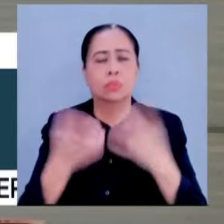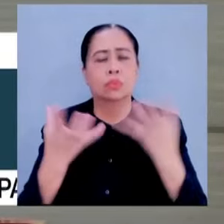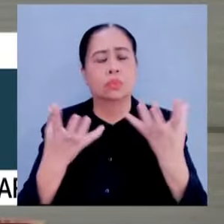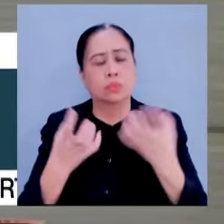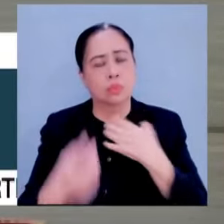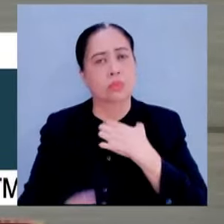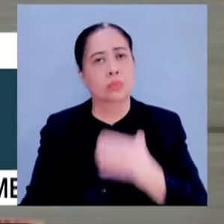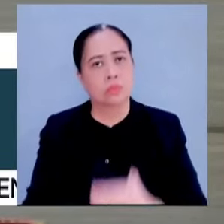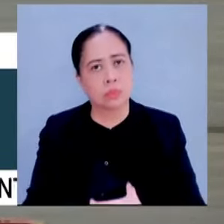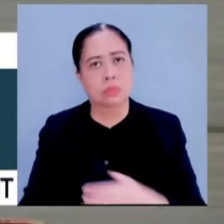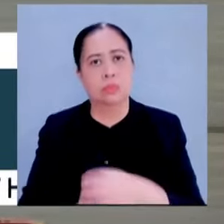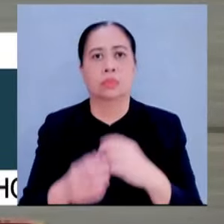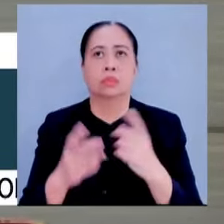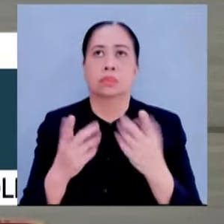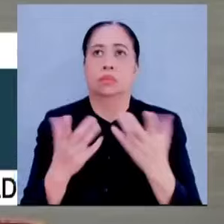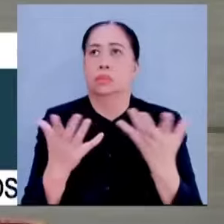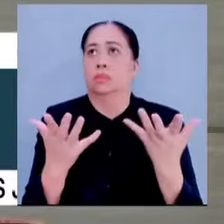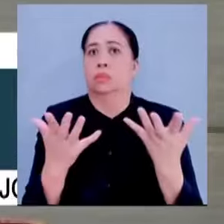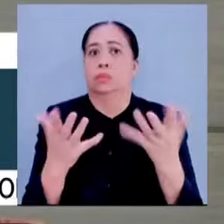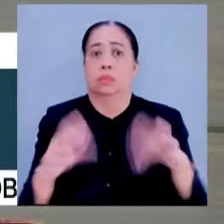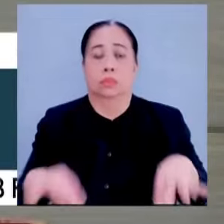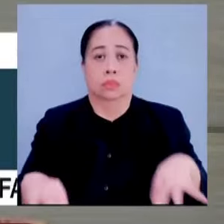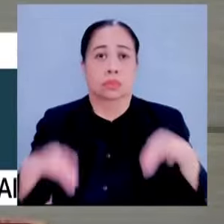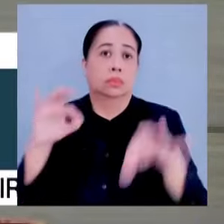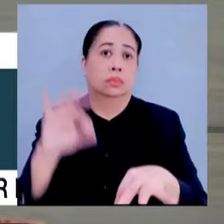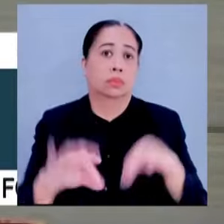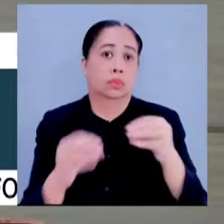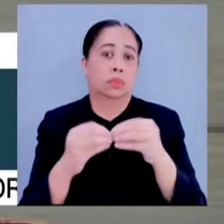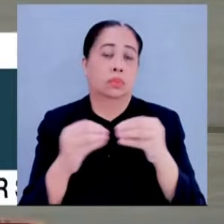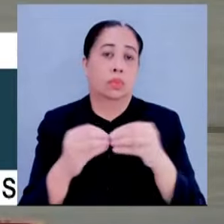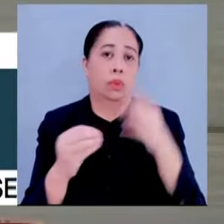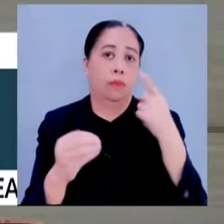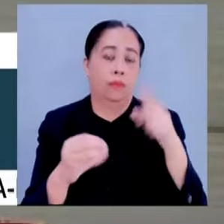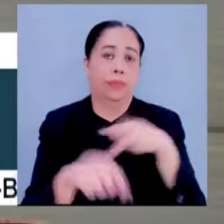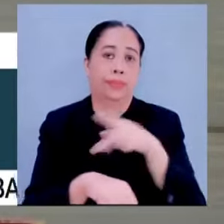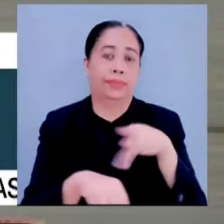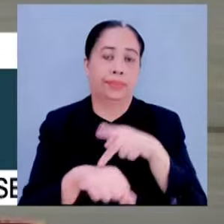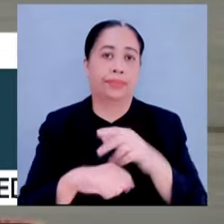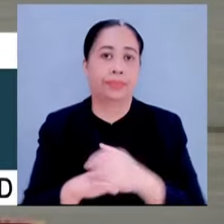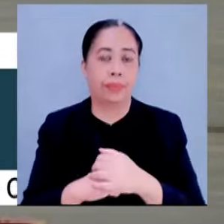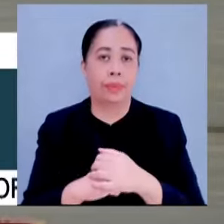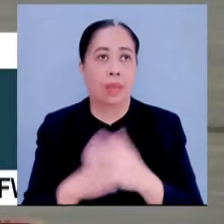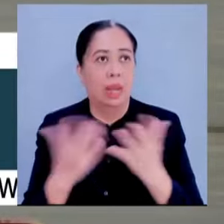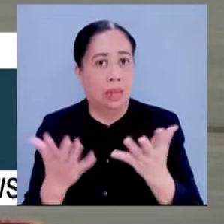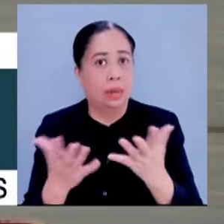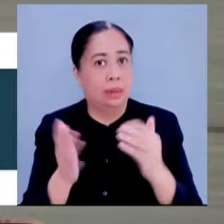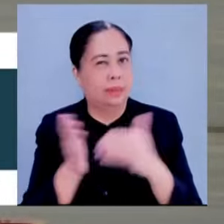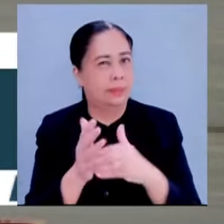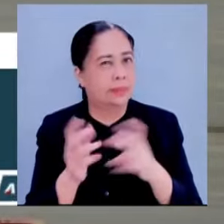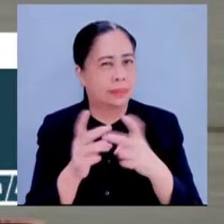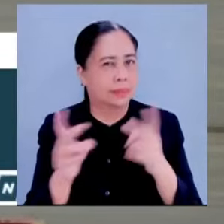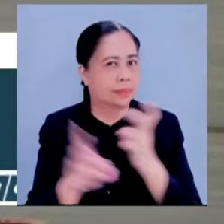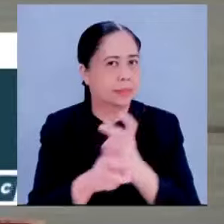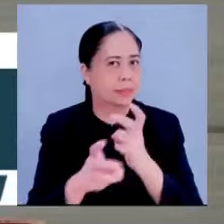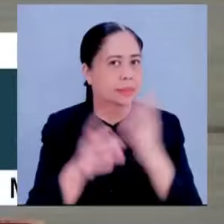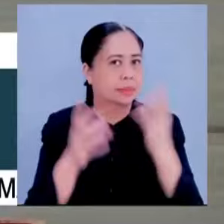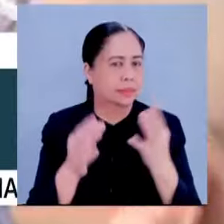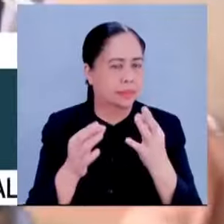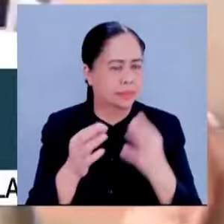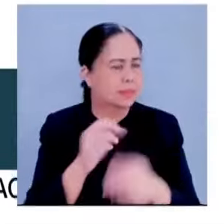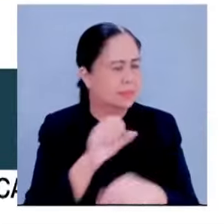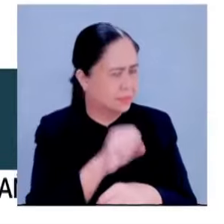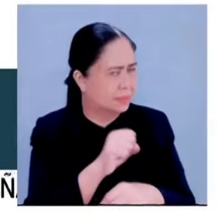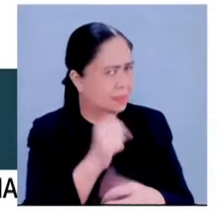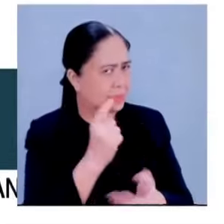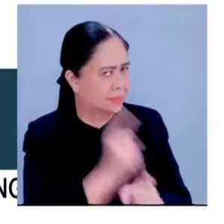to contribute more for our country. Of course, that decision was a very difficult decision. Right, and that decision was